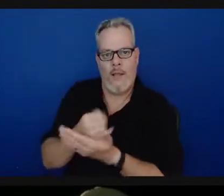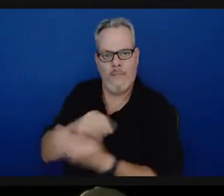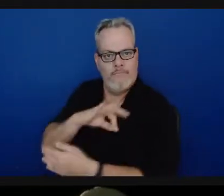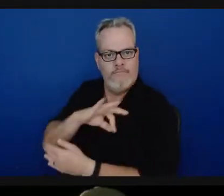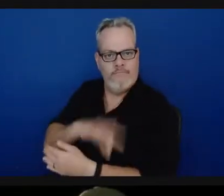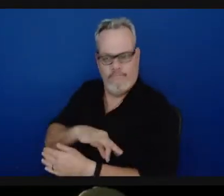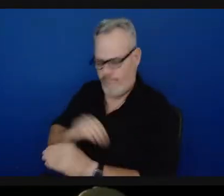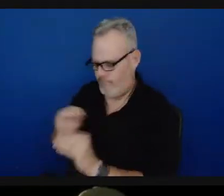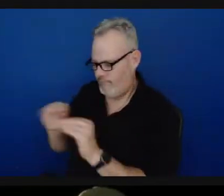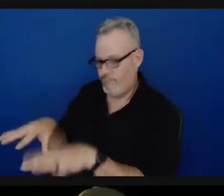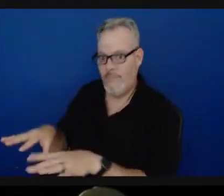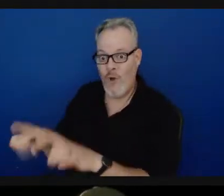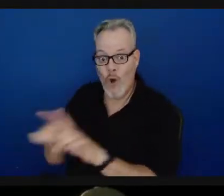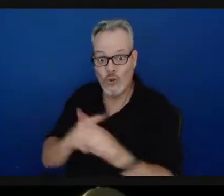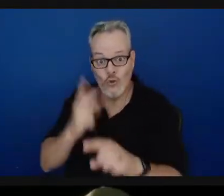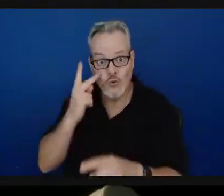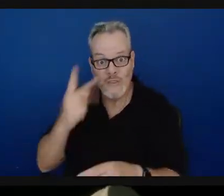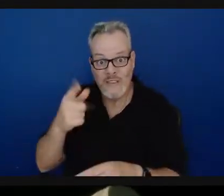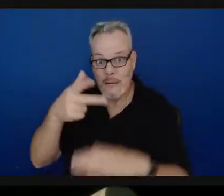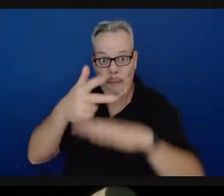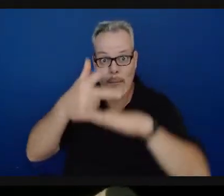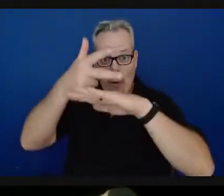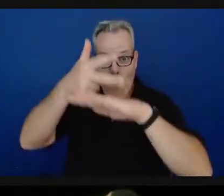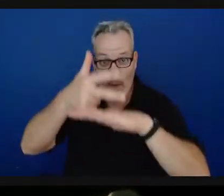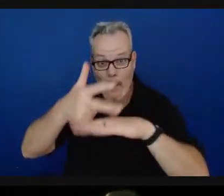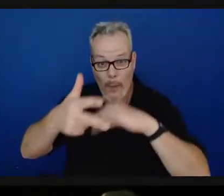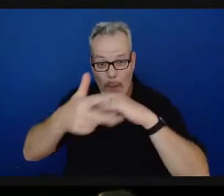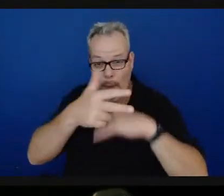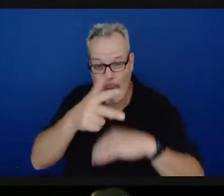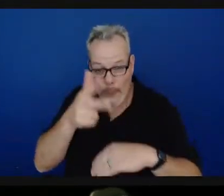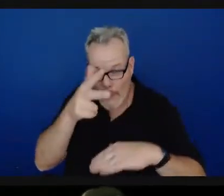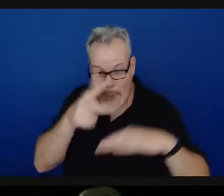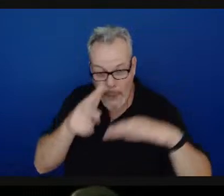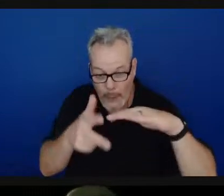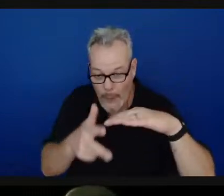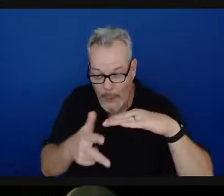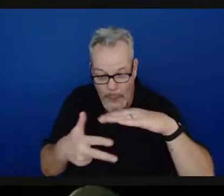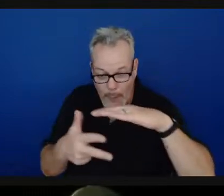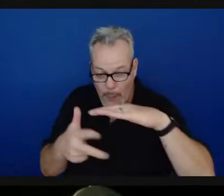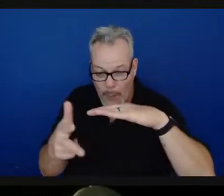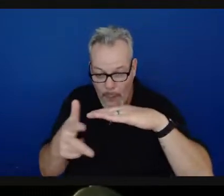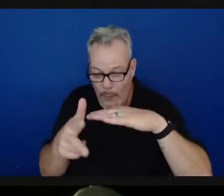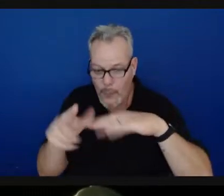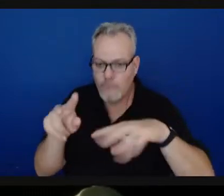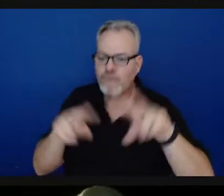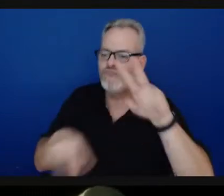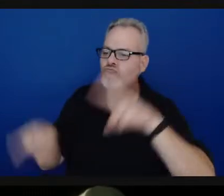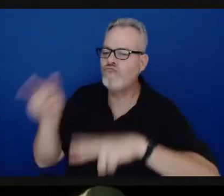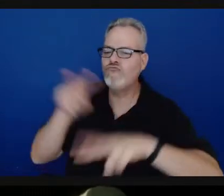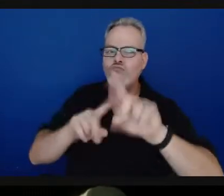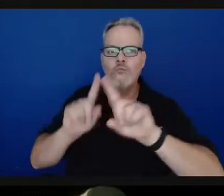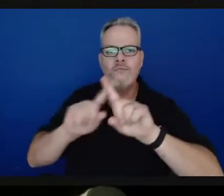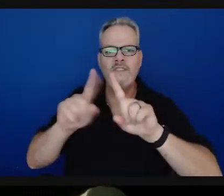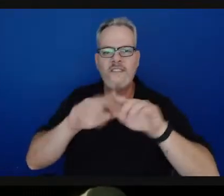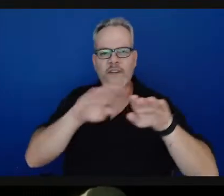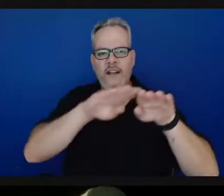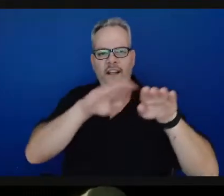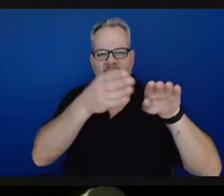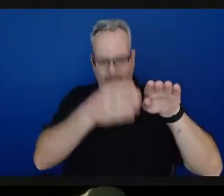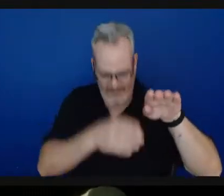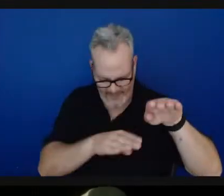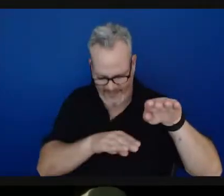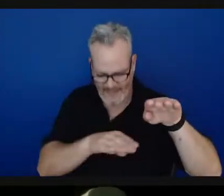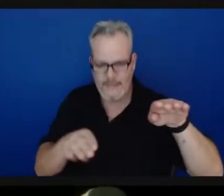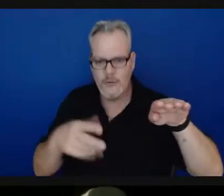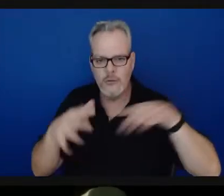scouting. They're flying off of that downdrop block area, checking out these cliffs of the collapse. You see some of these have quite a bit